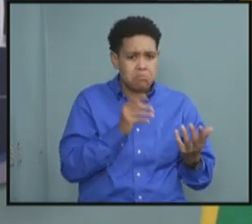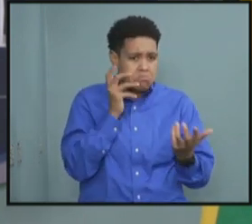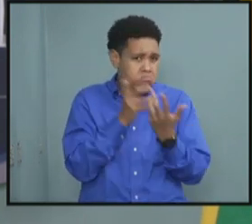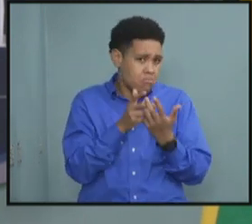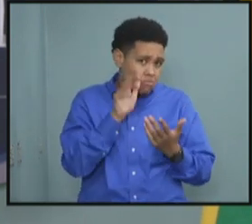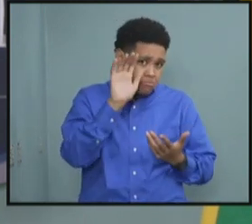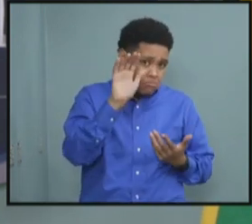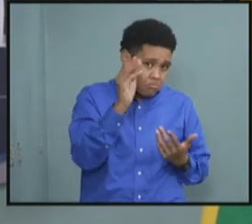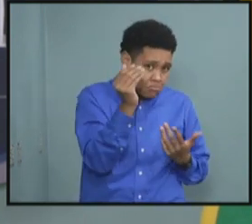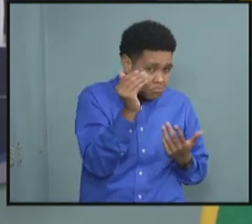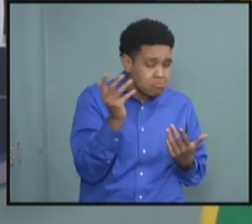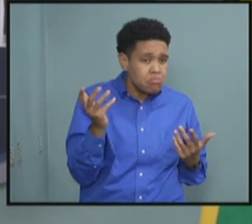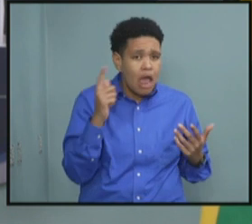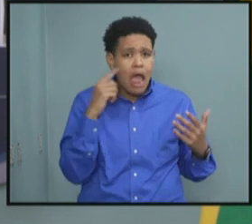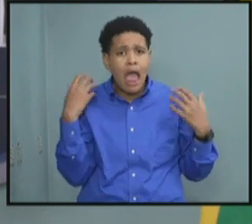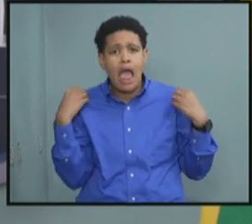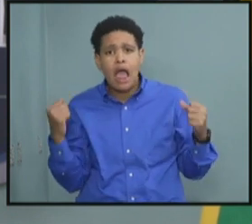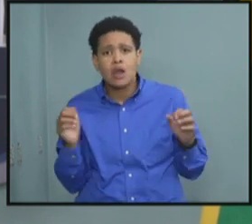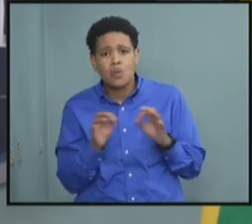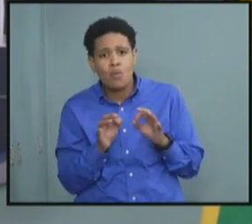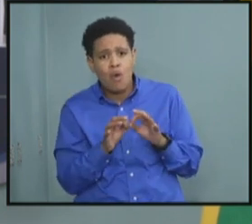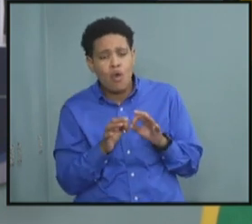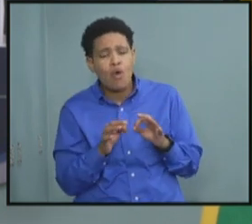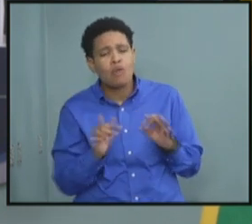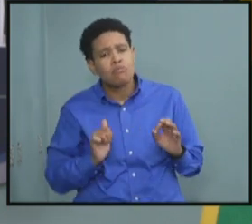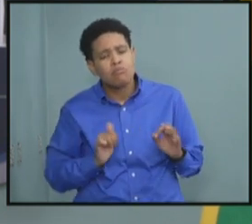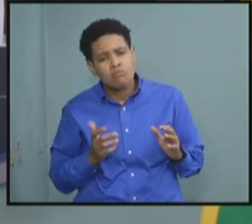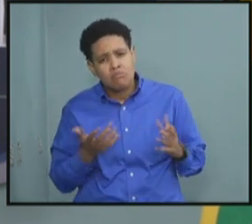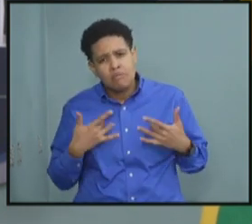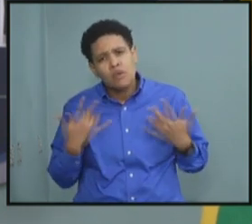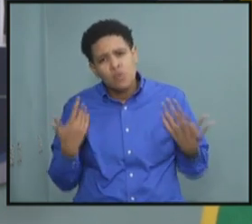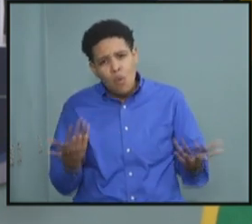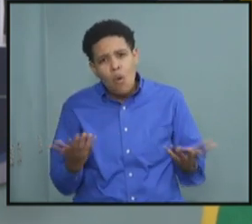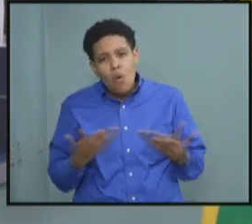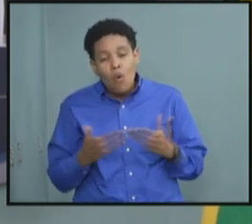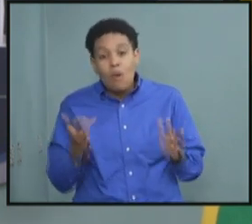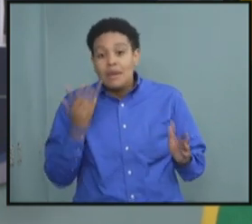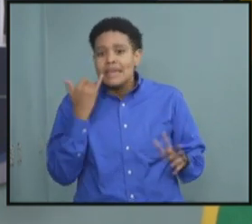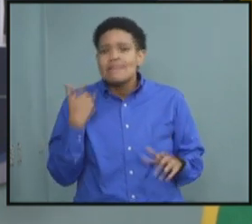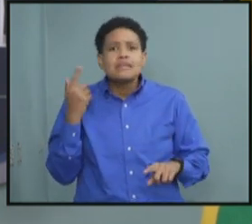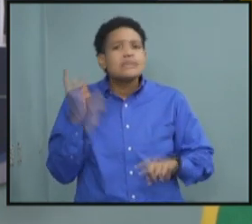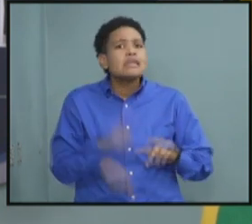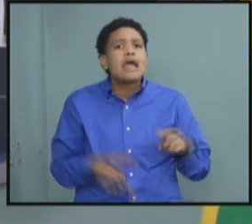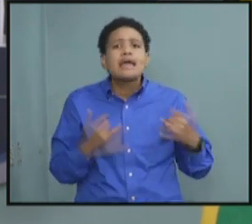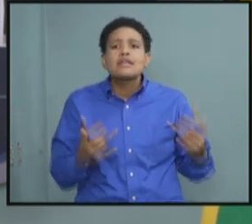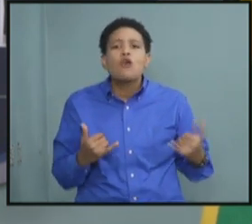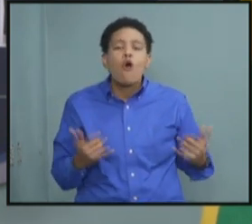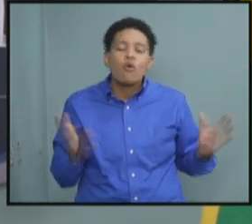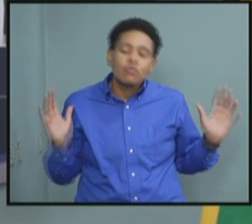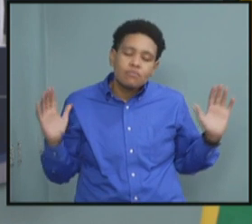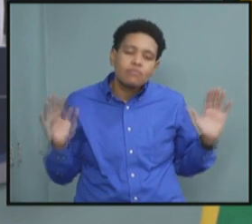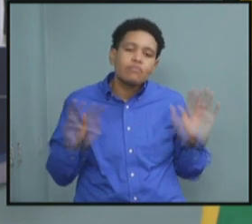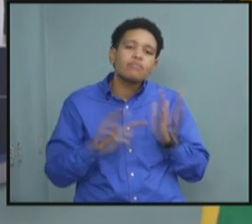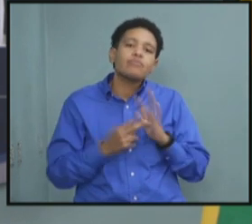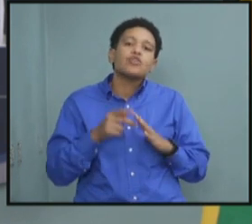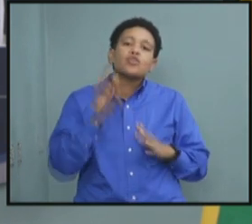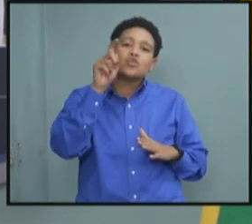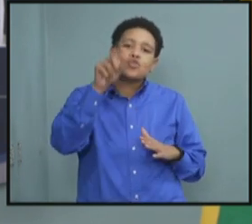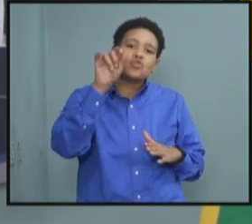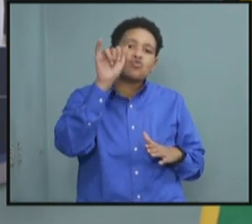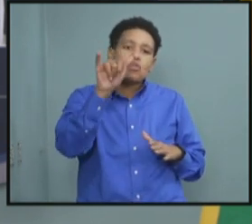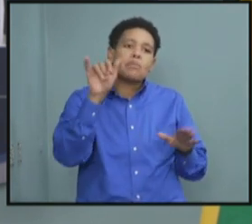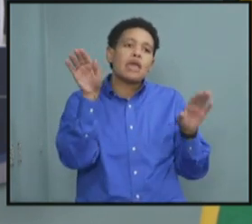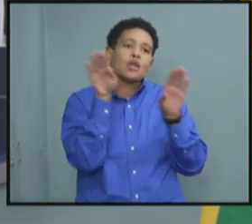feasible and health-wise to do so, but if you can't at this moment, then you should